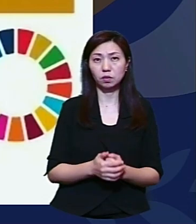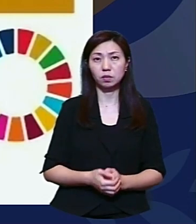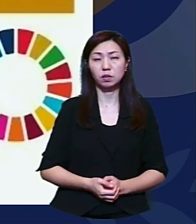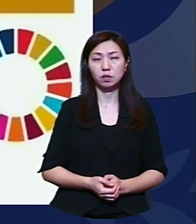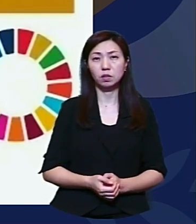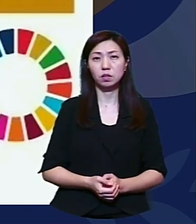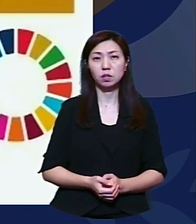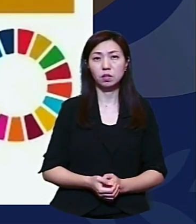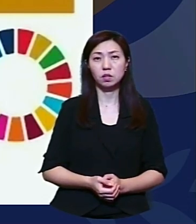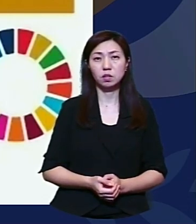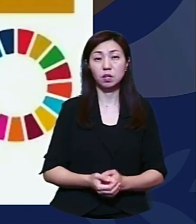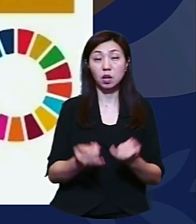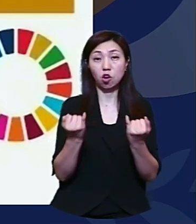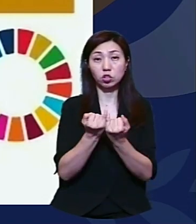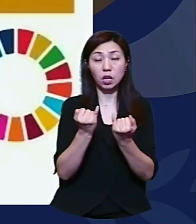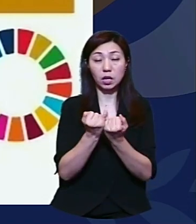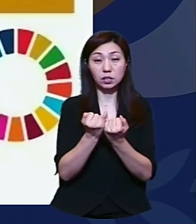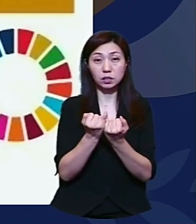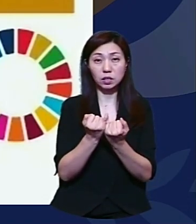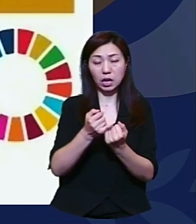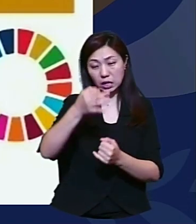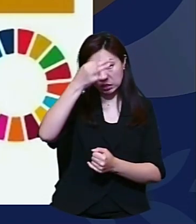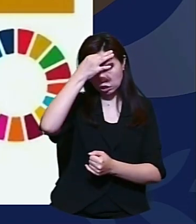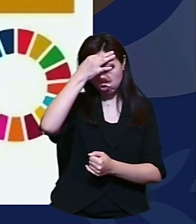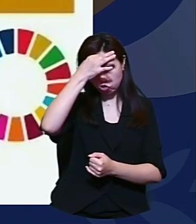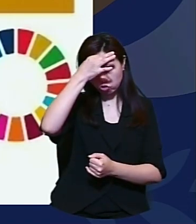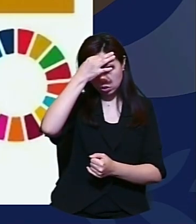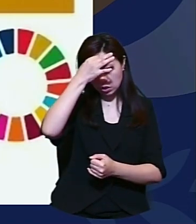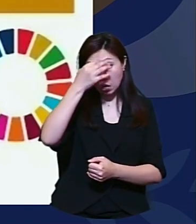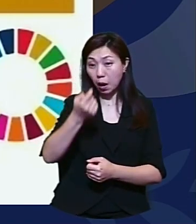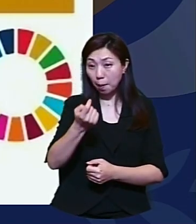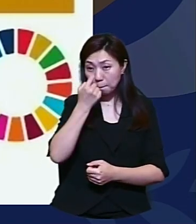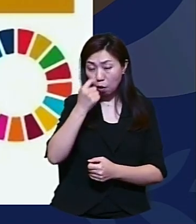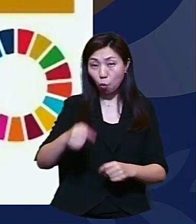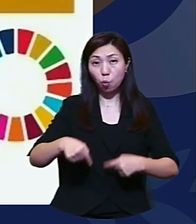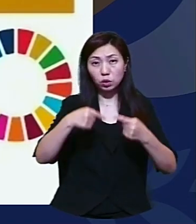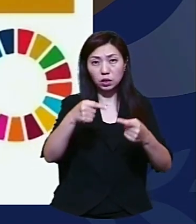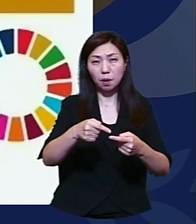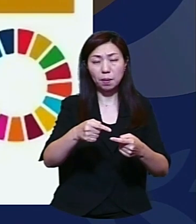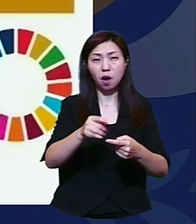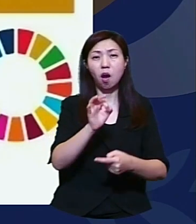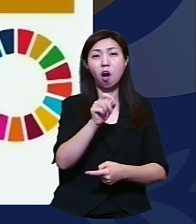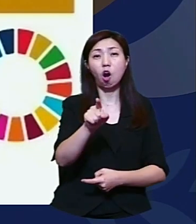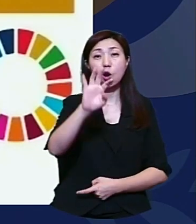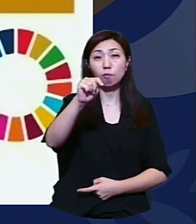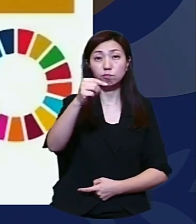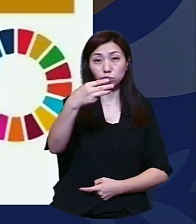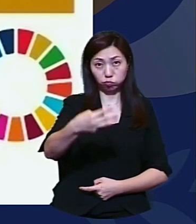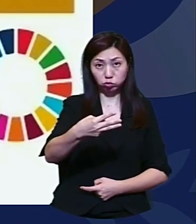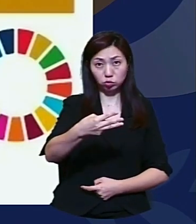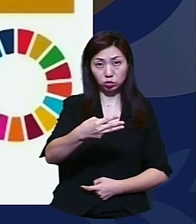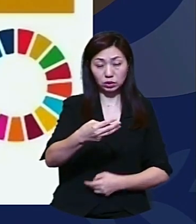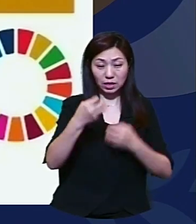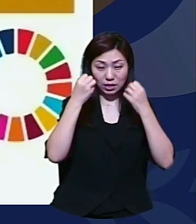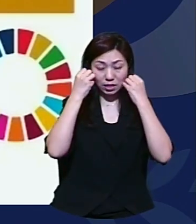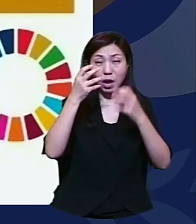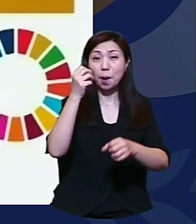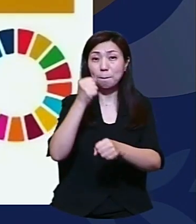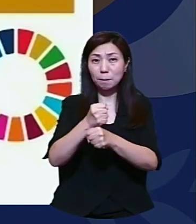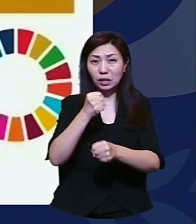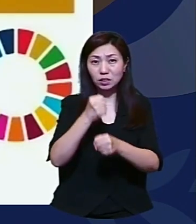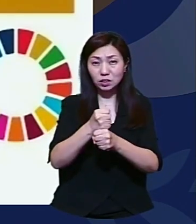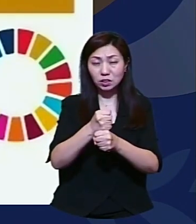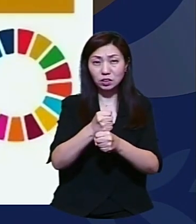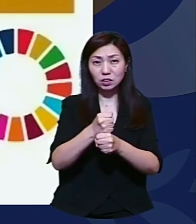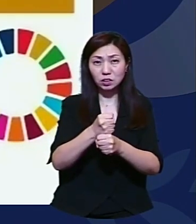applications, if women don't participate in the creation of those applications, if women are not participating in creating the algorithms